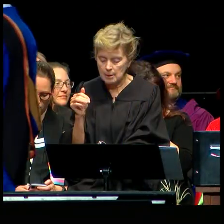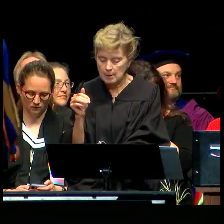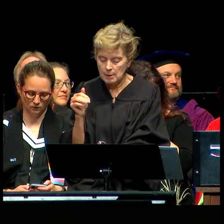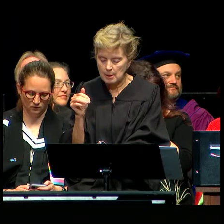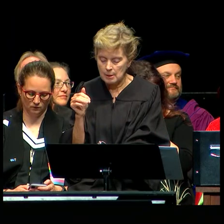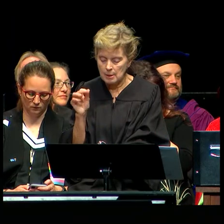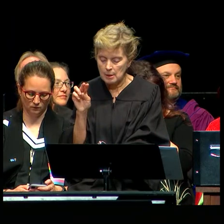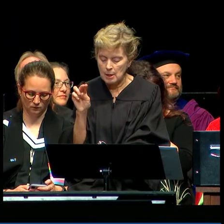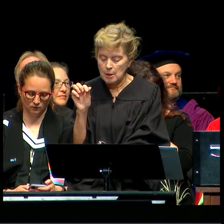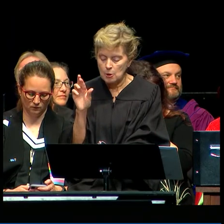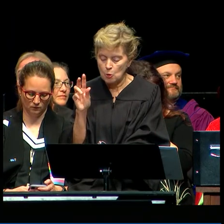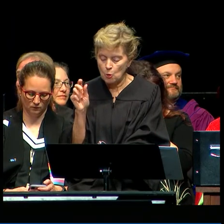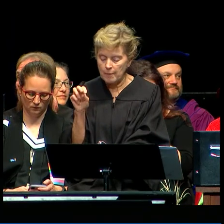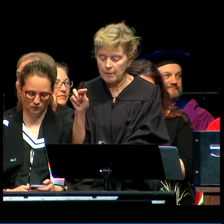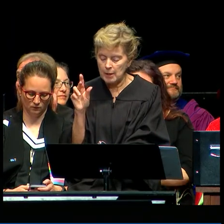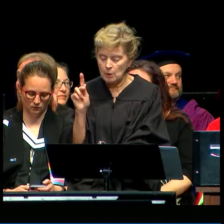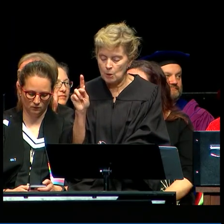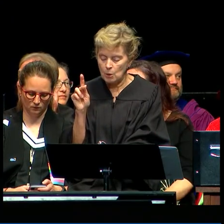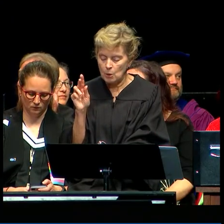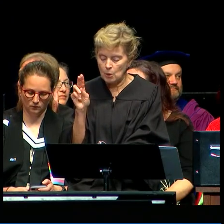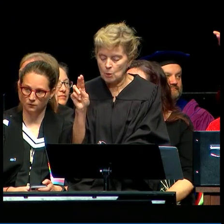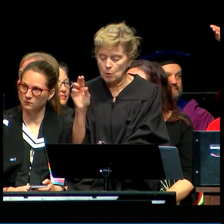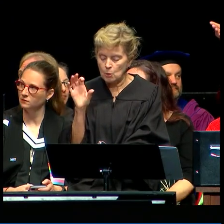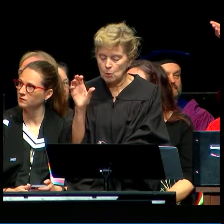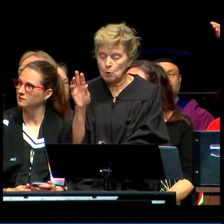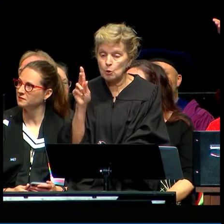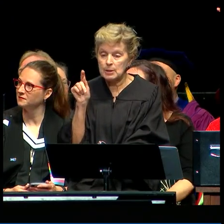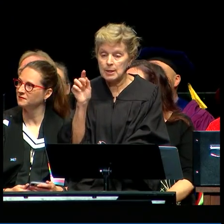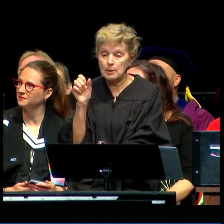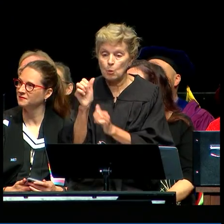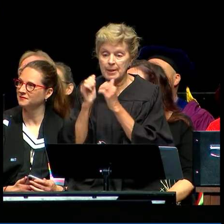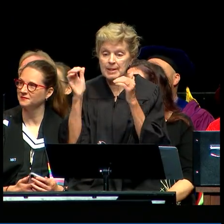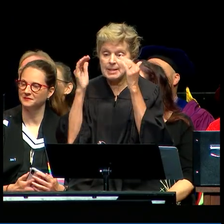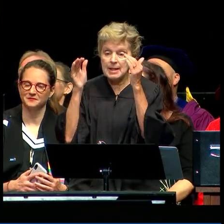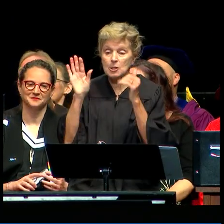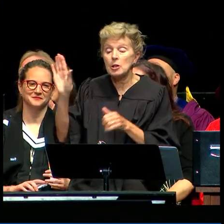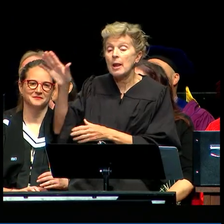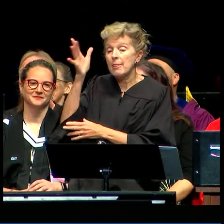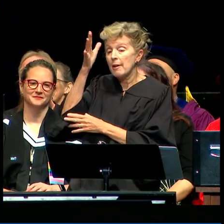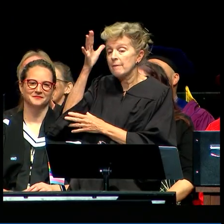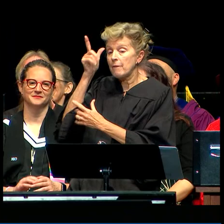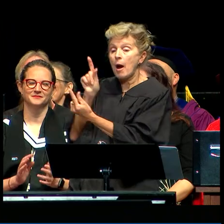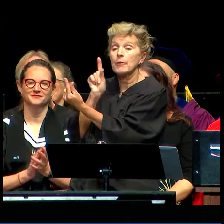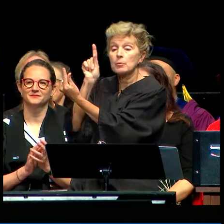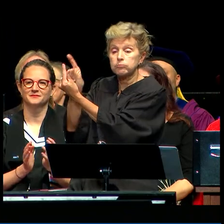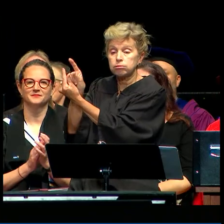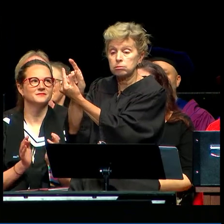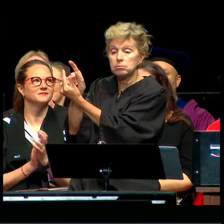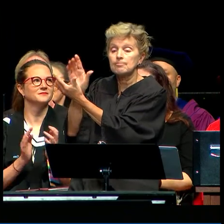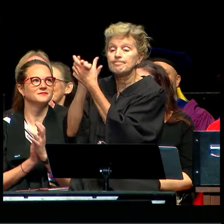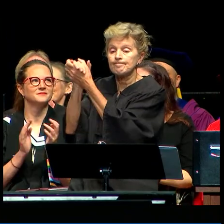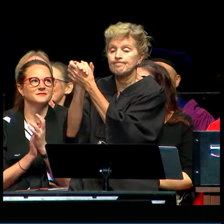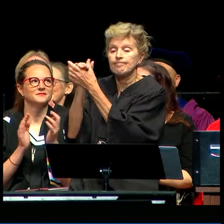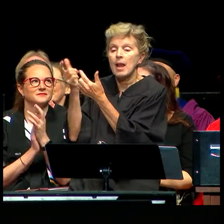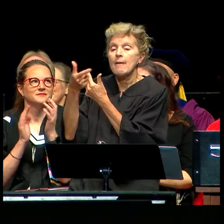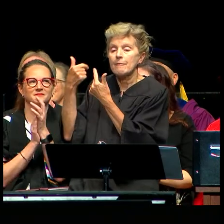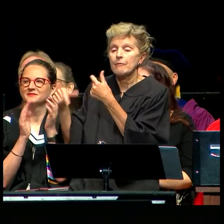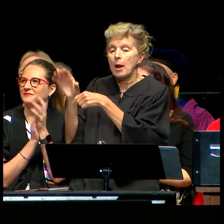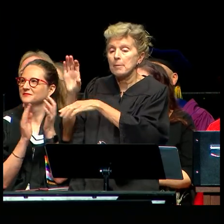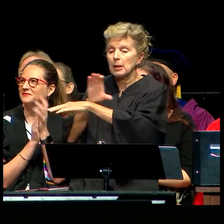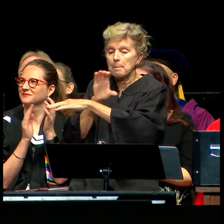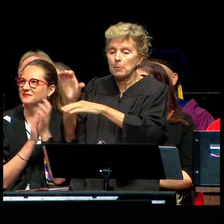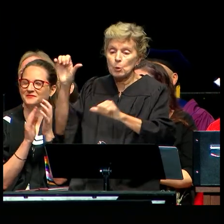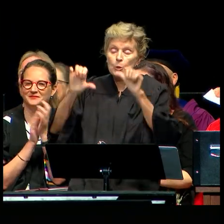Norvin Kukukates, with distinction, who is being joined on stage by their father, Roy Kukukates, from Computer